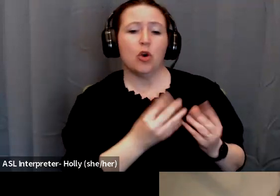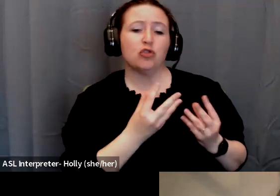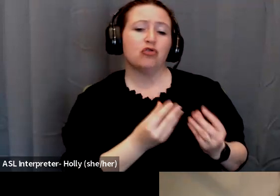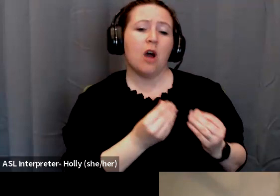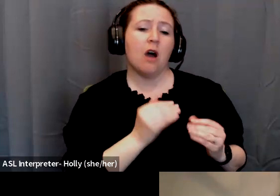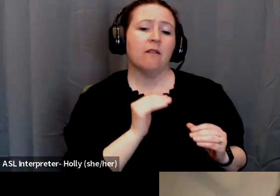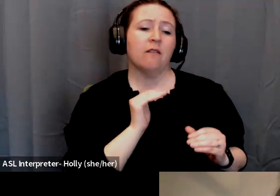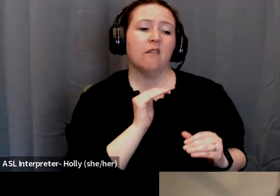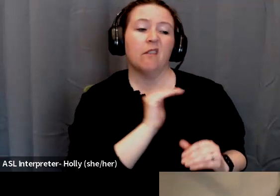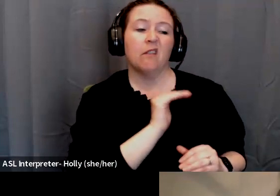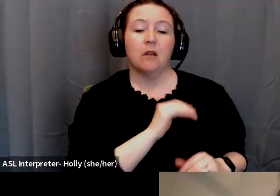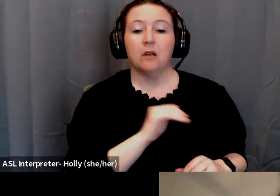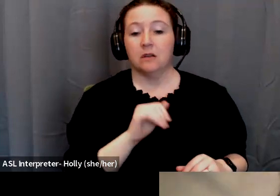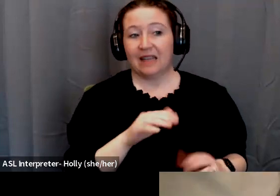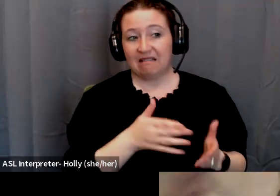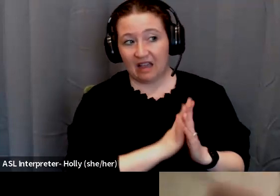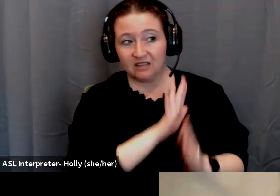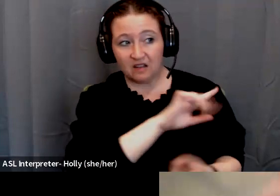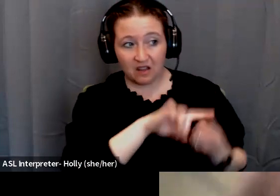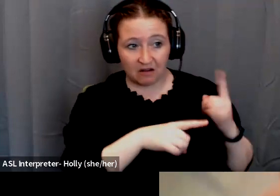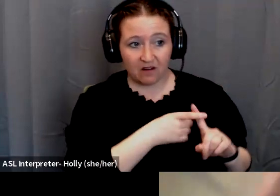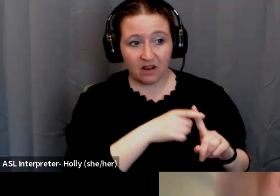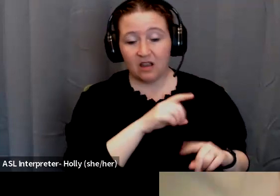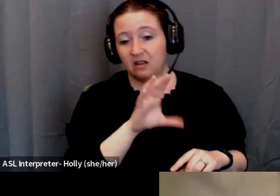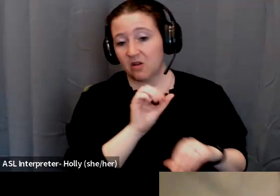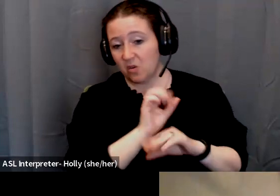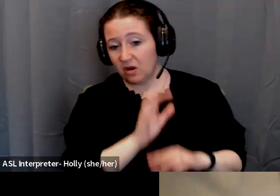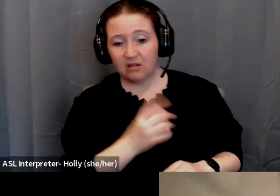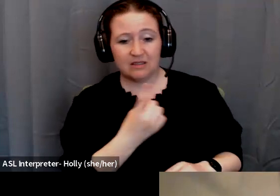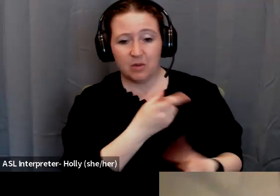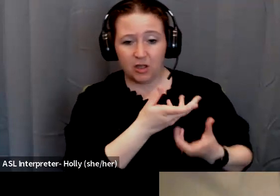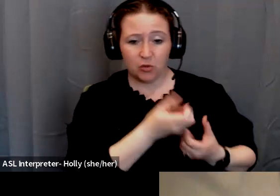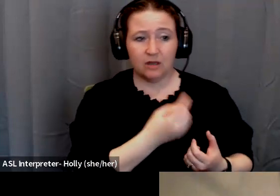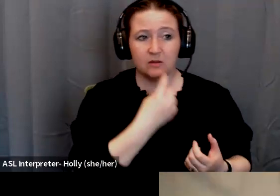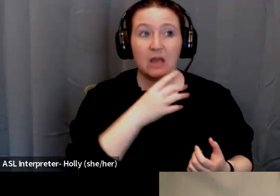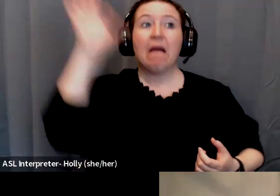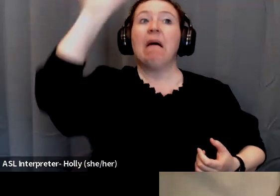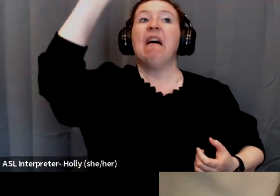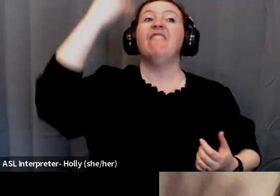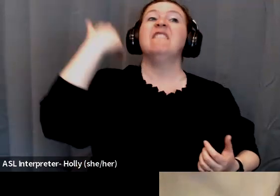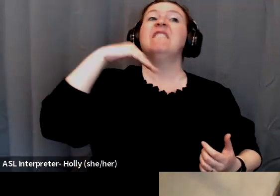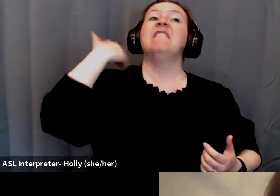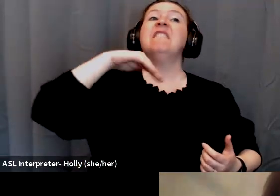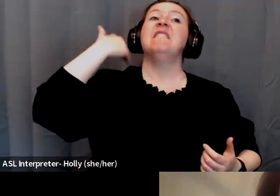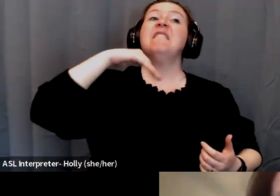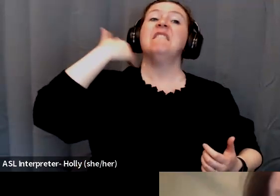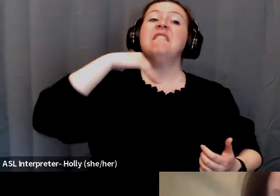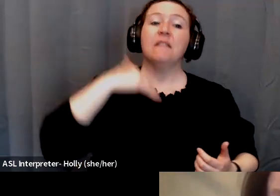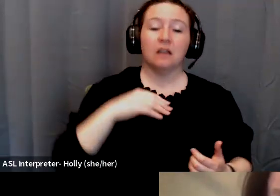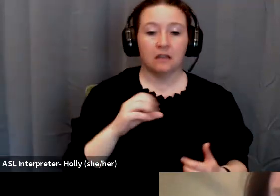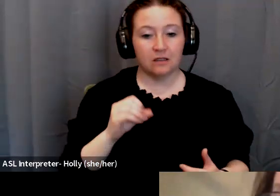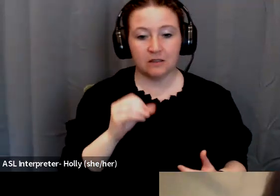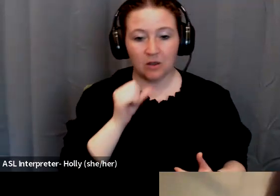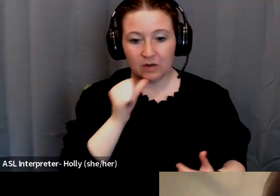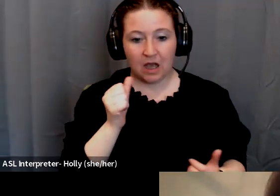get a friend or colleague or somebody that they trust to sort of, give them the high sign so that they are not humiliated in front